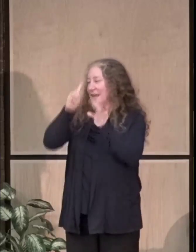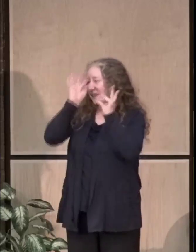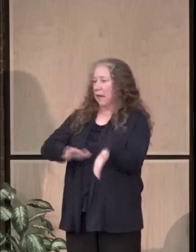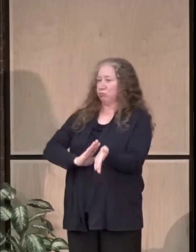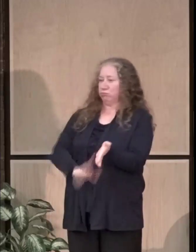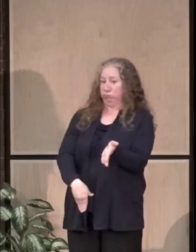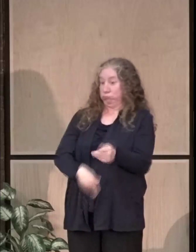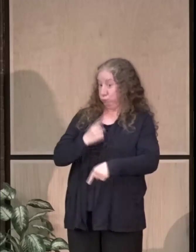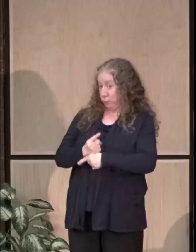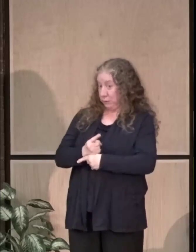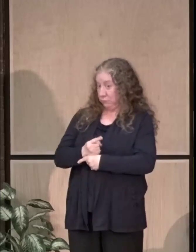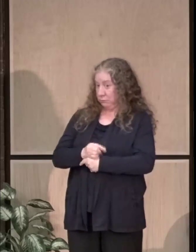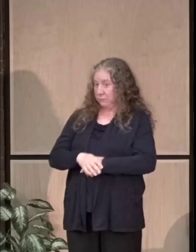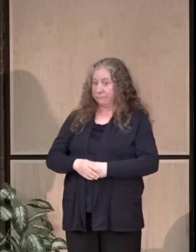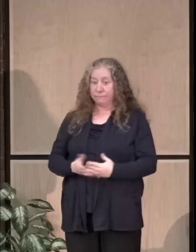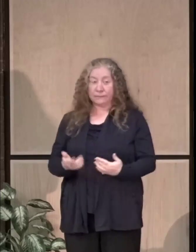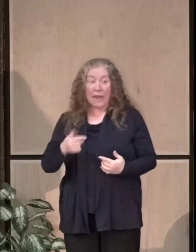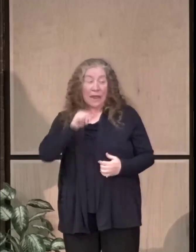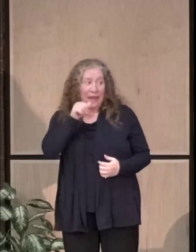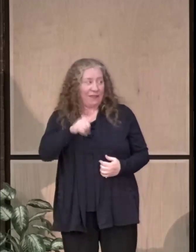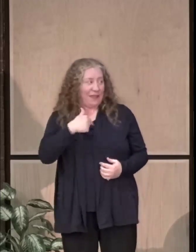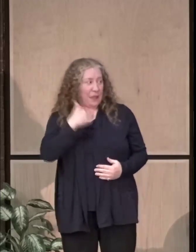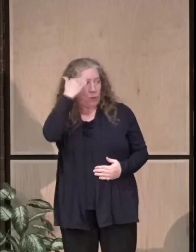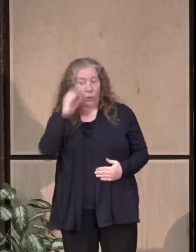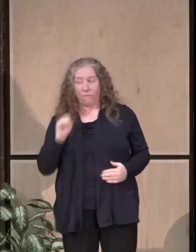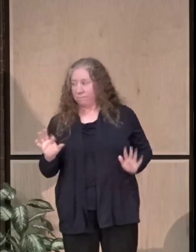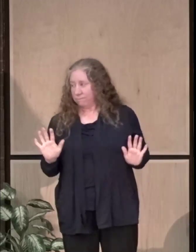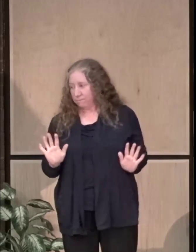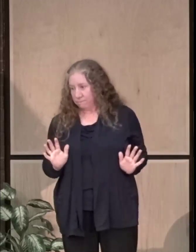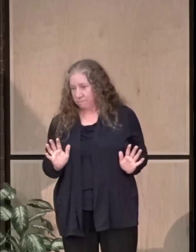as an option? That I'm aware of, no.